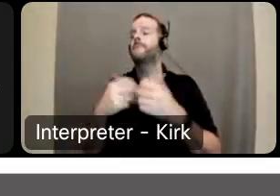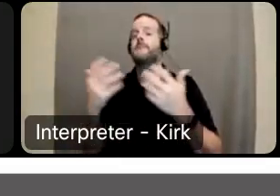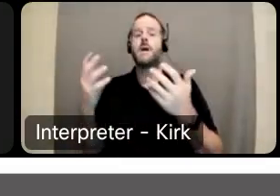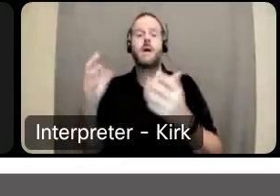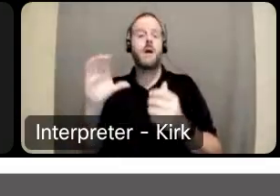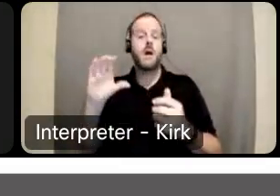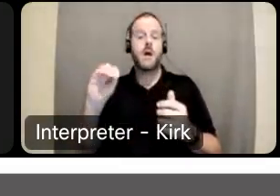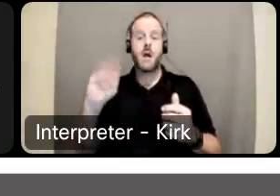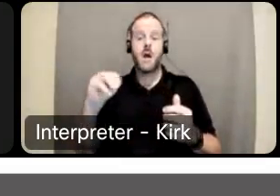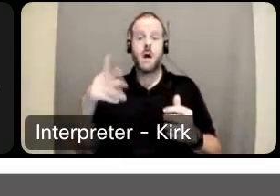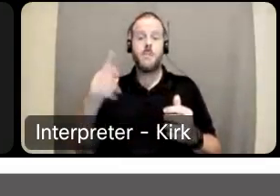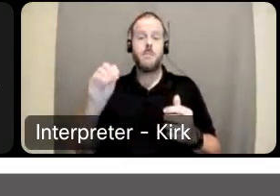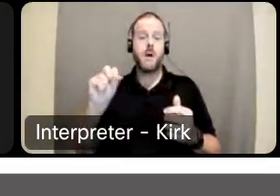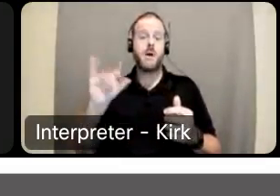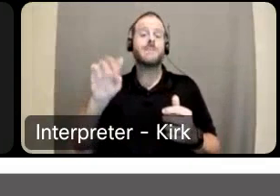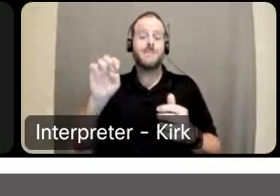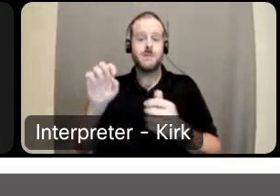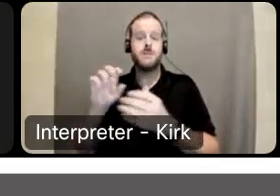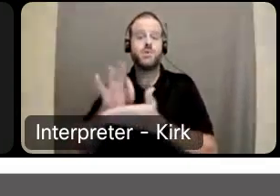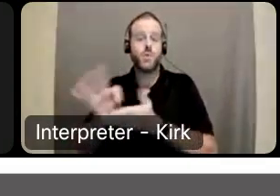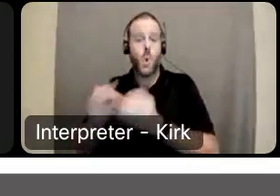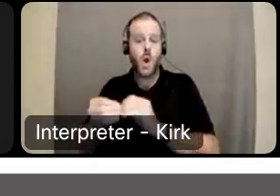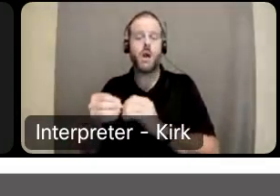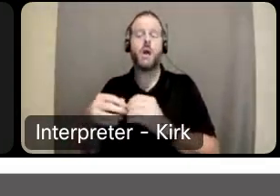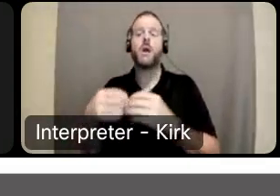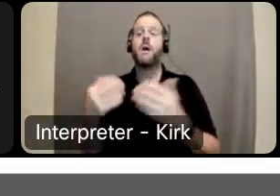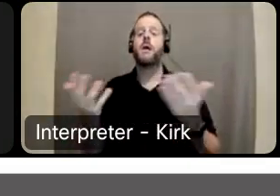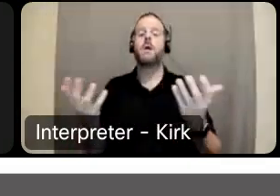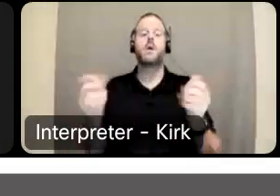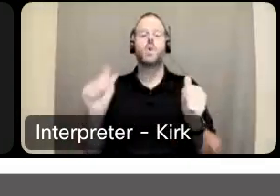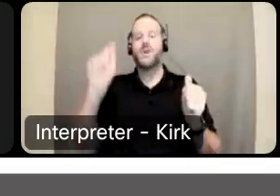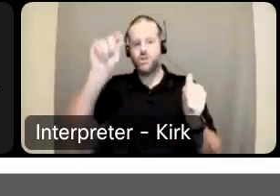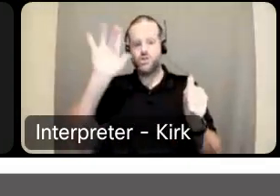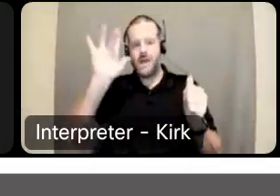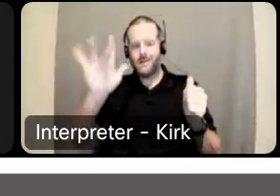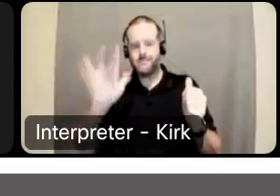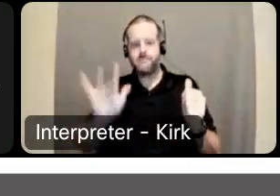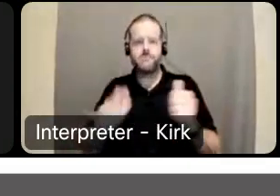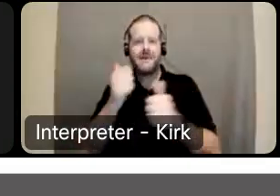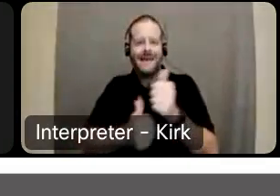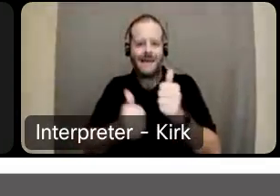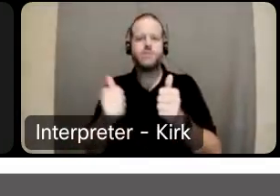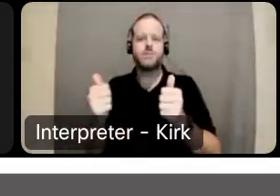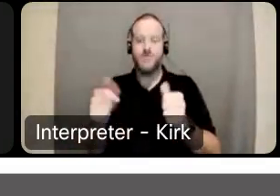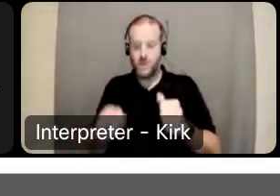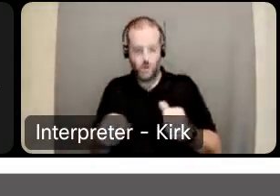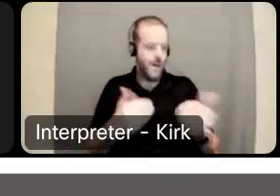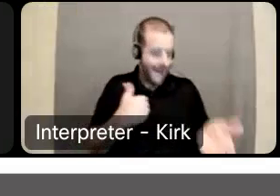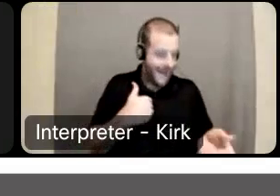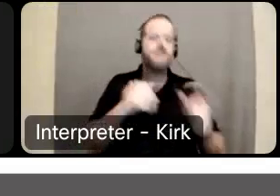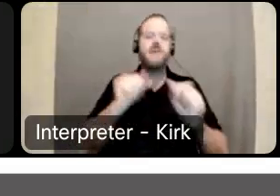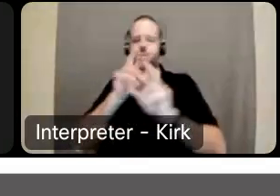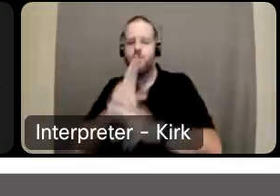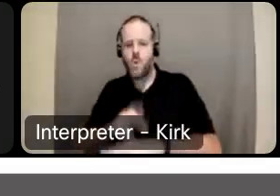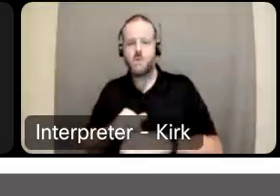composite score? And you can check all that apply that you have in front of you that you're able to report. You